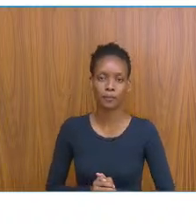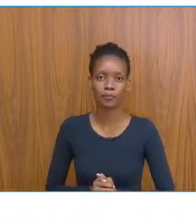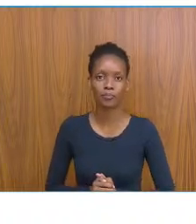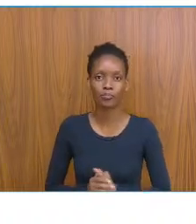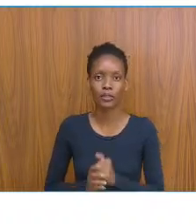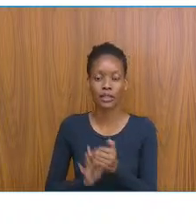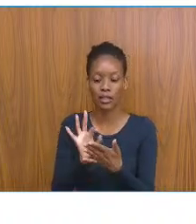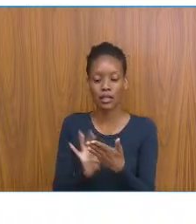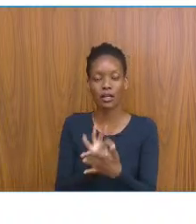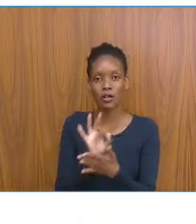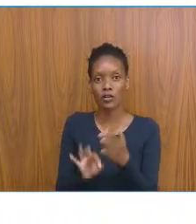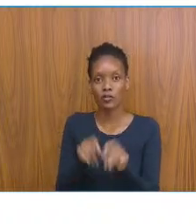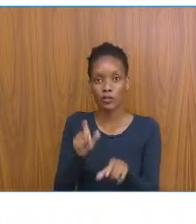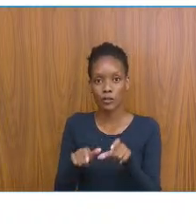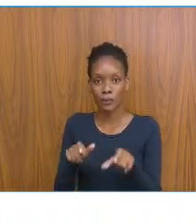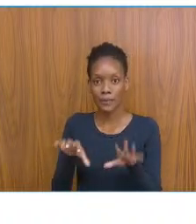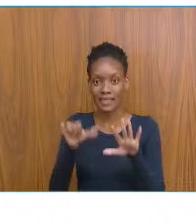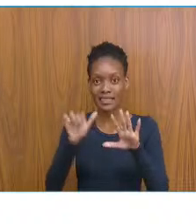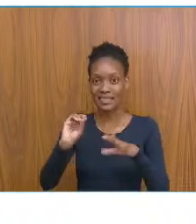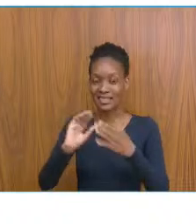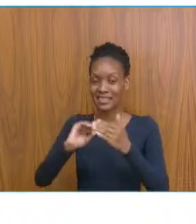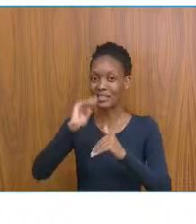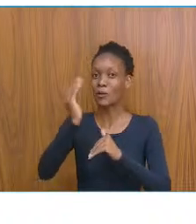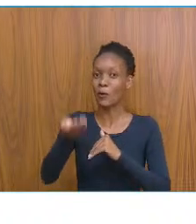Voters who are over 60 stands at